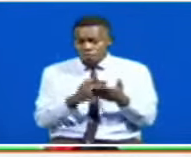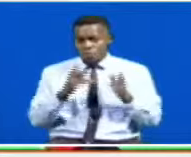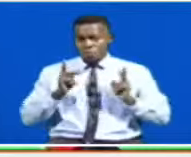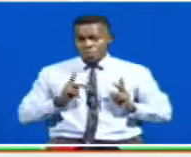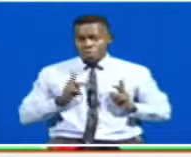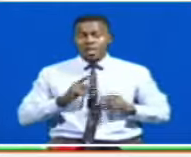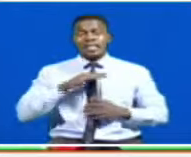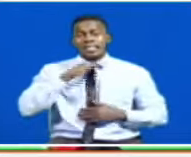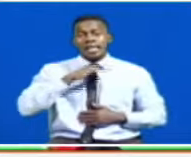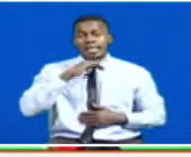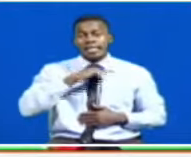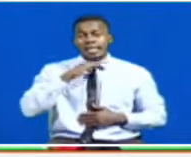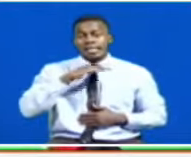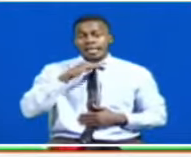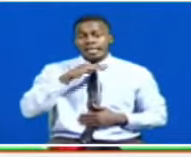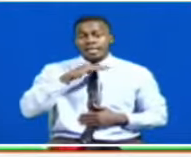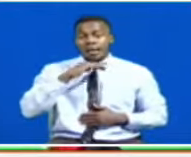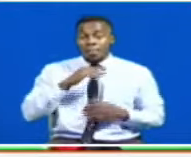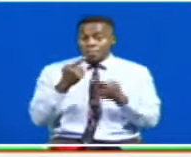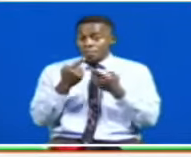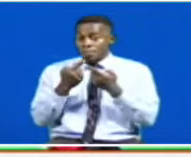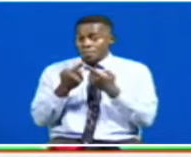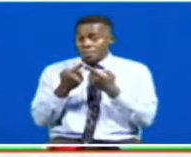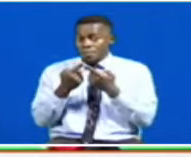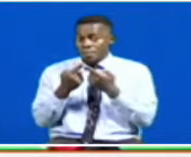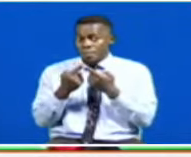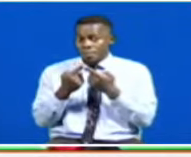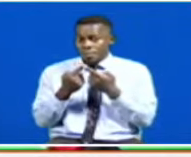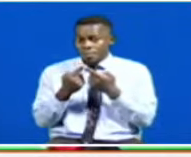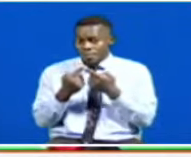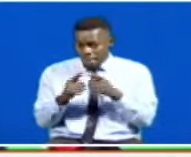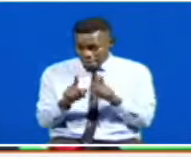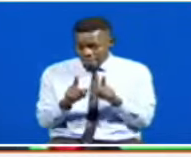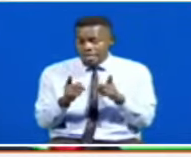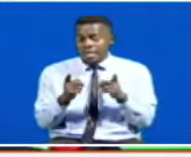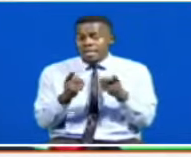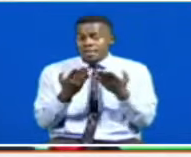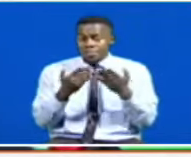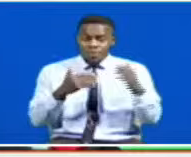they turn 5, if they are not put on treatment. And the leading cause of